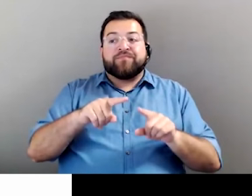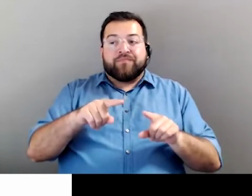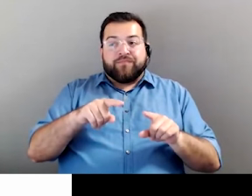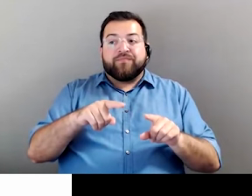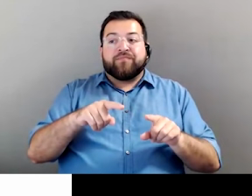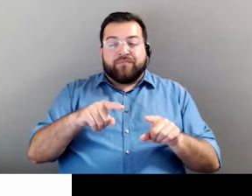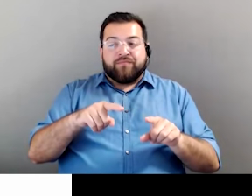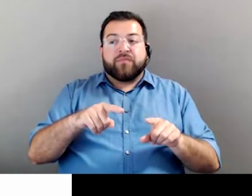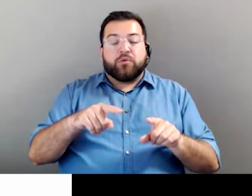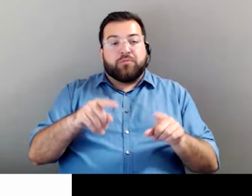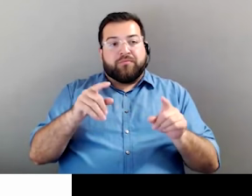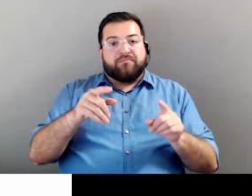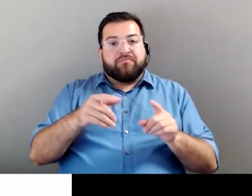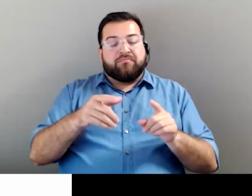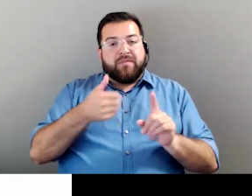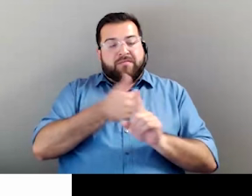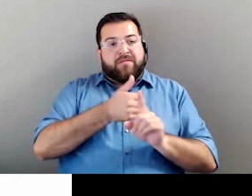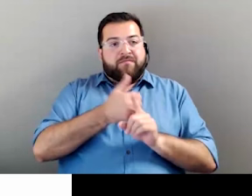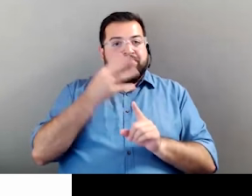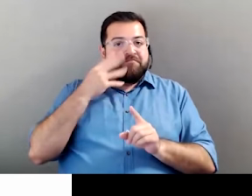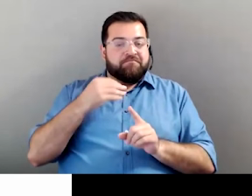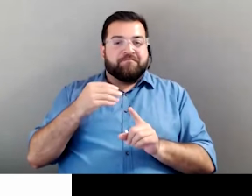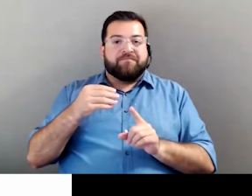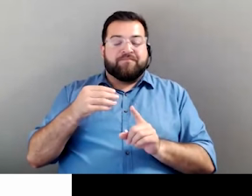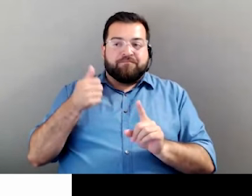same age to be a victim of rape or sexual assault.